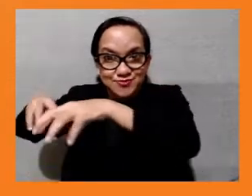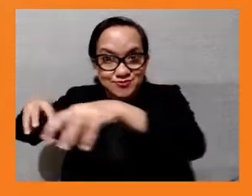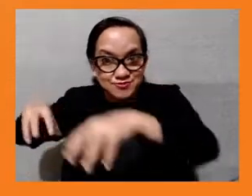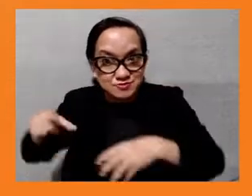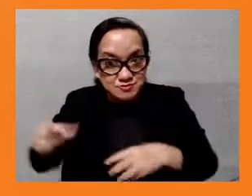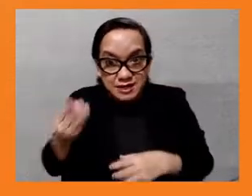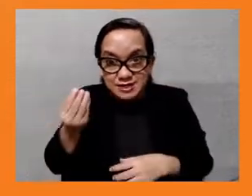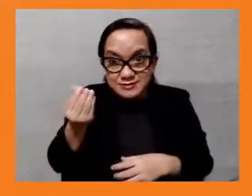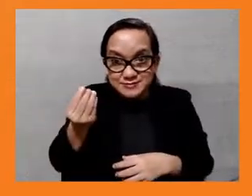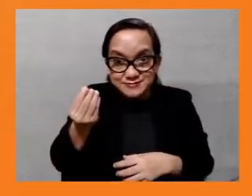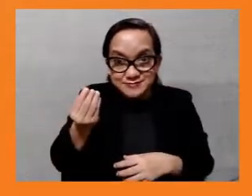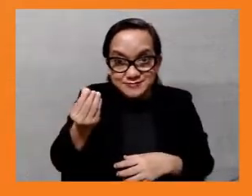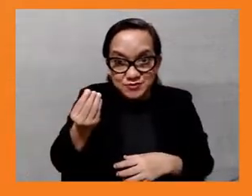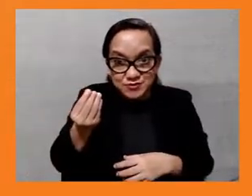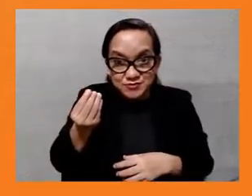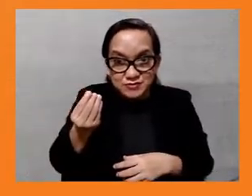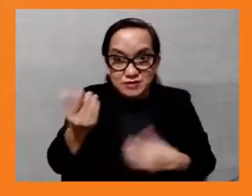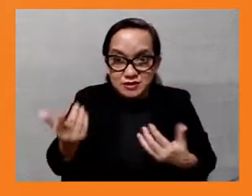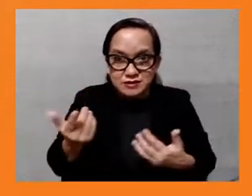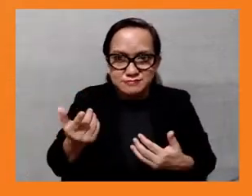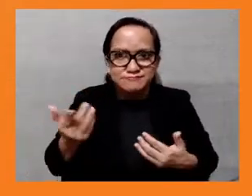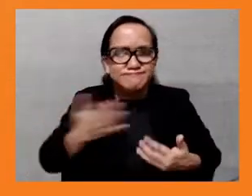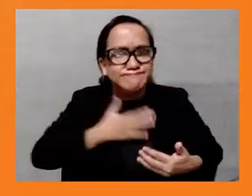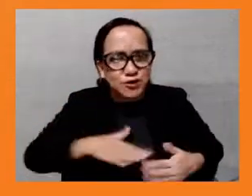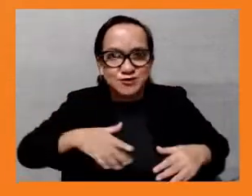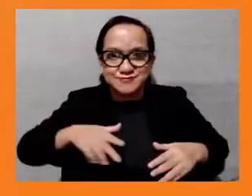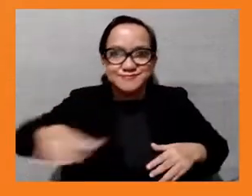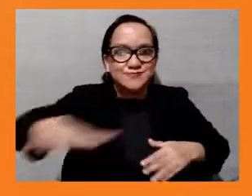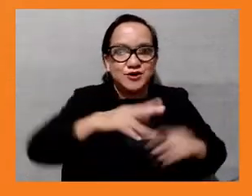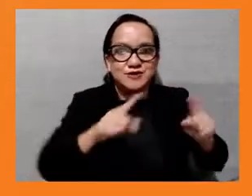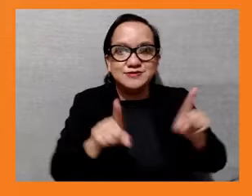the present as SPS?